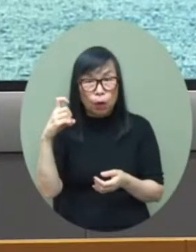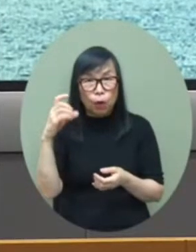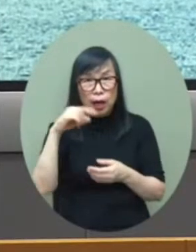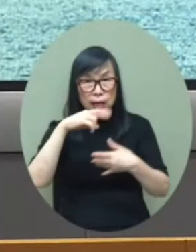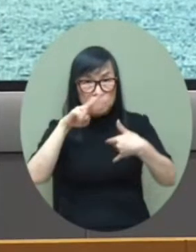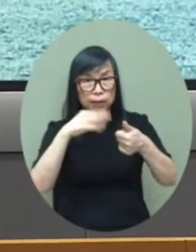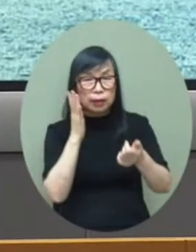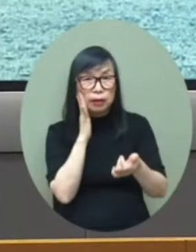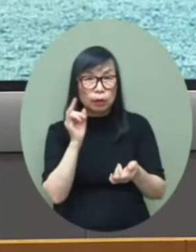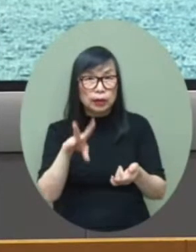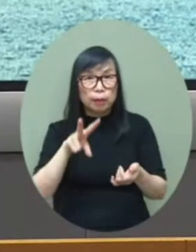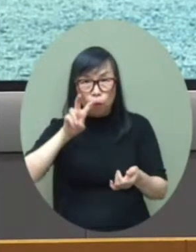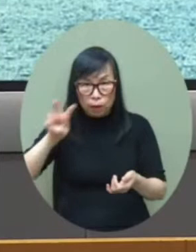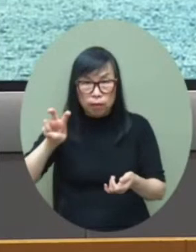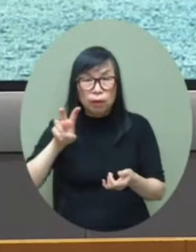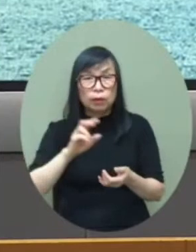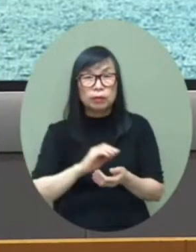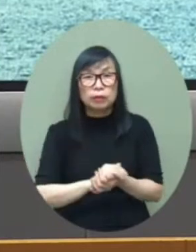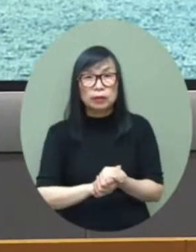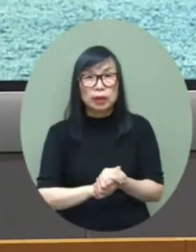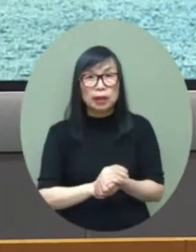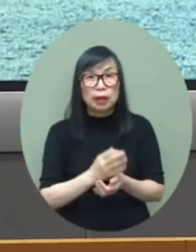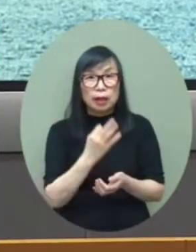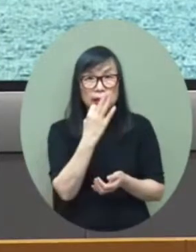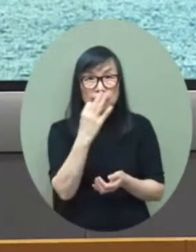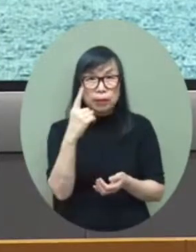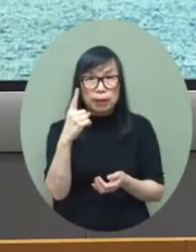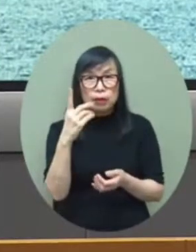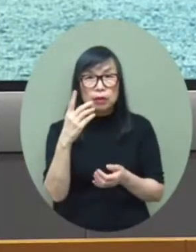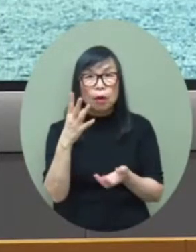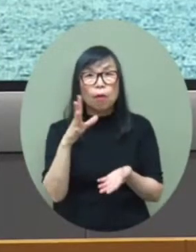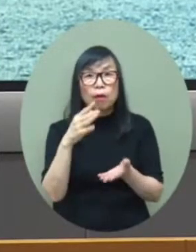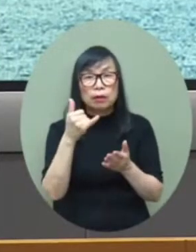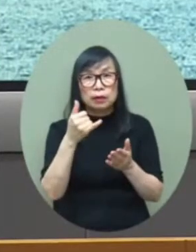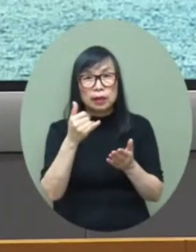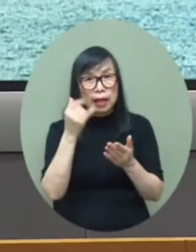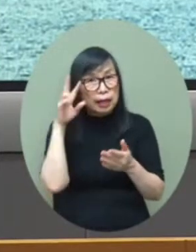109 cases at quarantine hotels, and 31